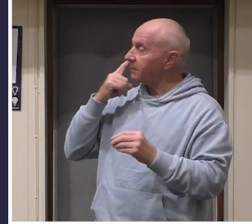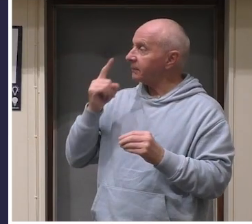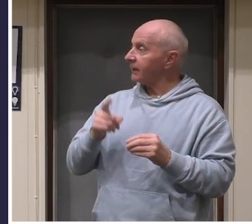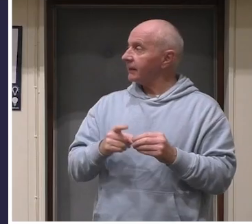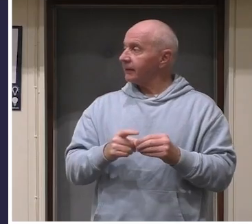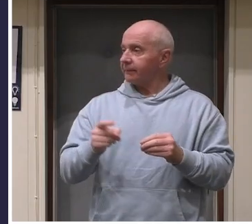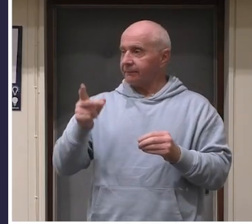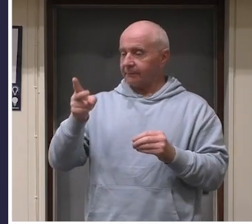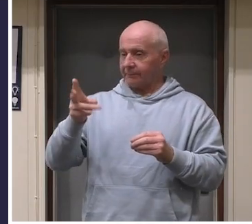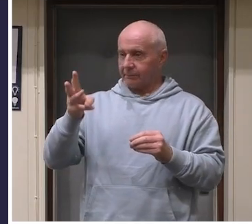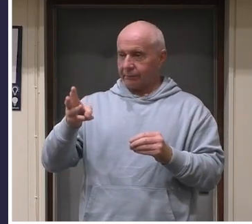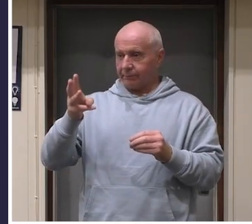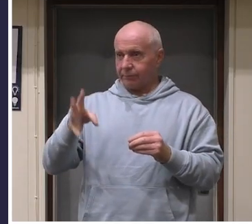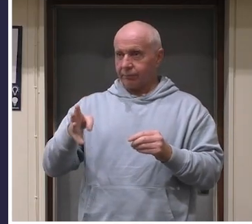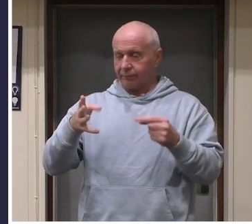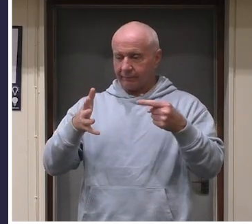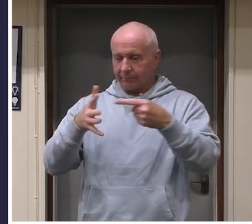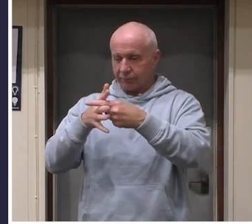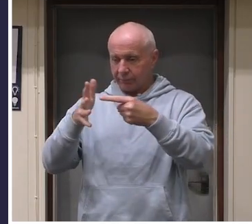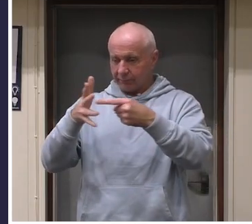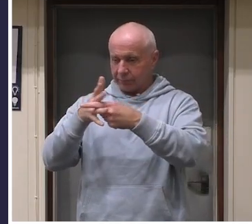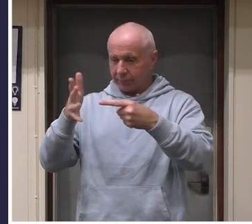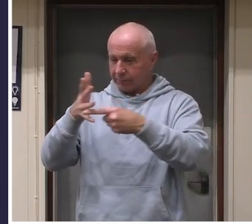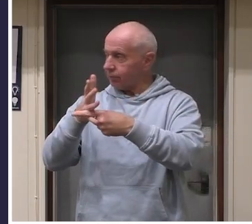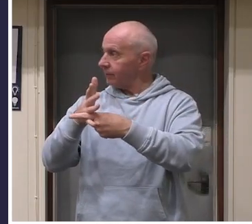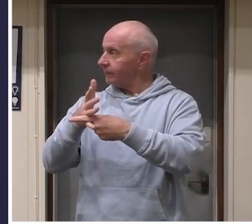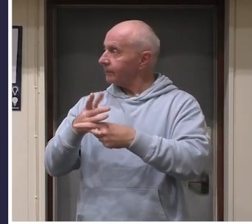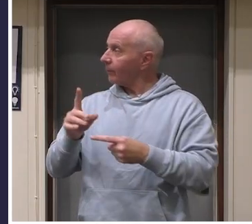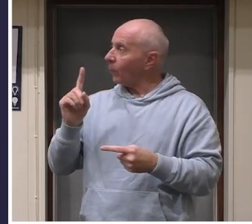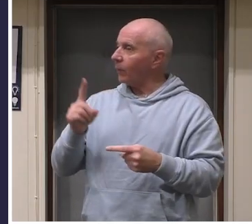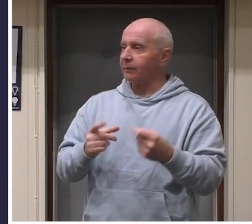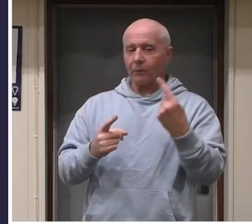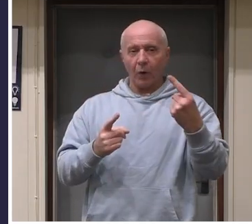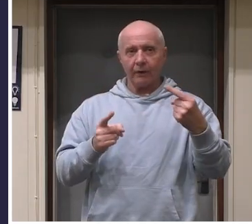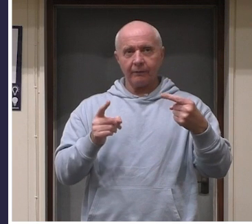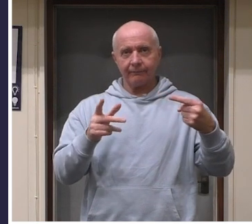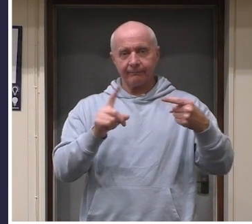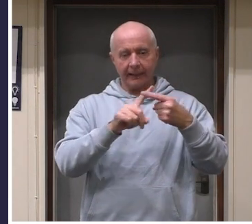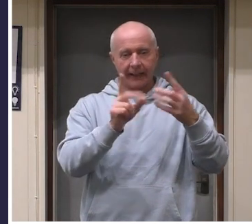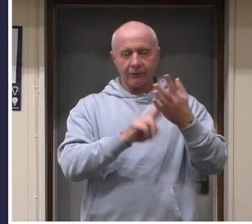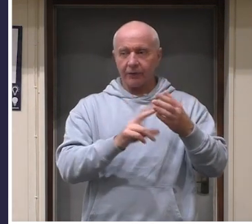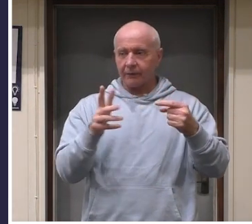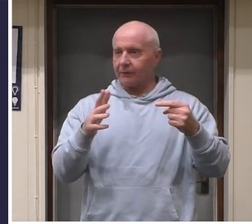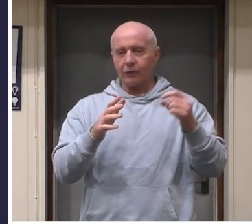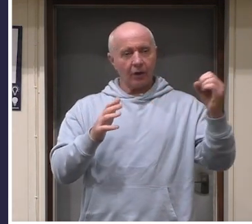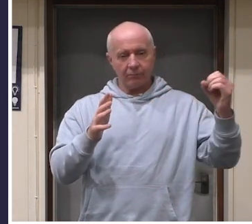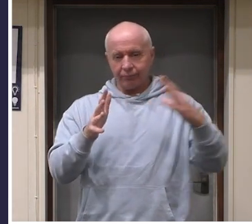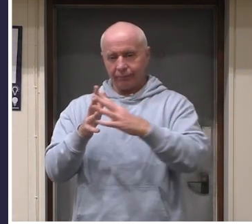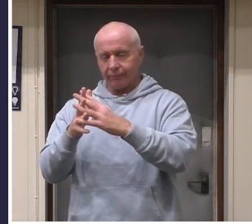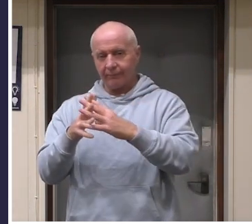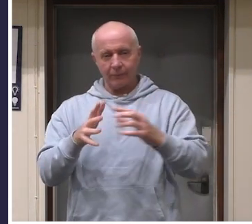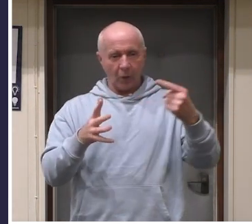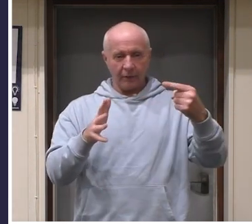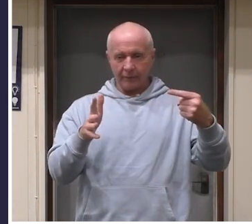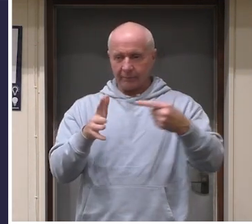do the double-slit experiment with electrons, but you send them one electron at a time rather than a bunch of them at a